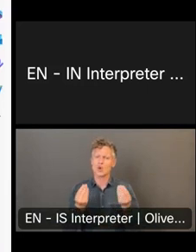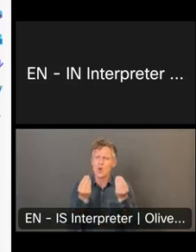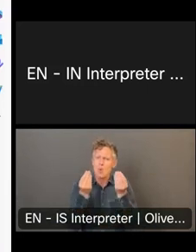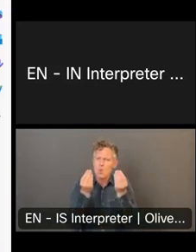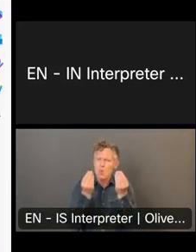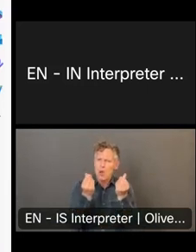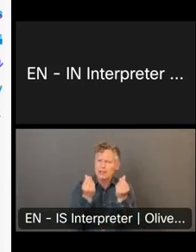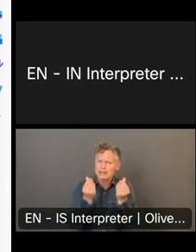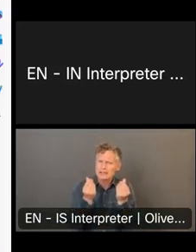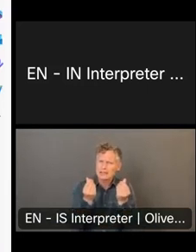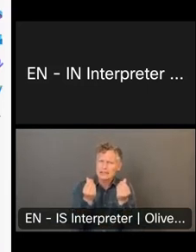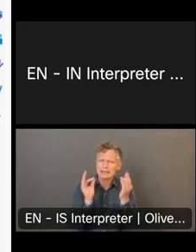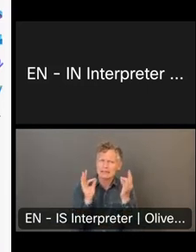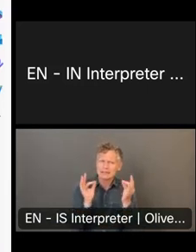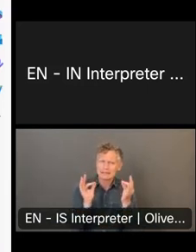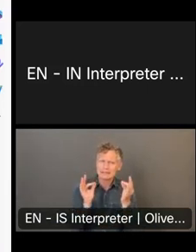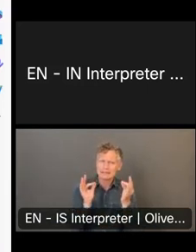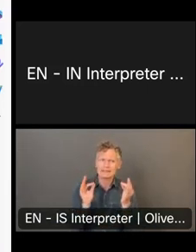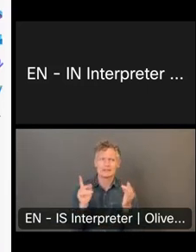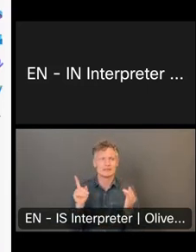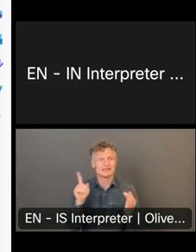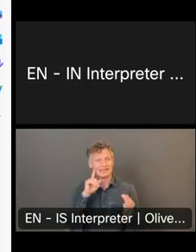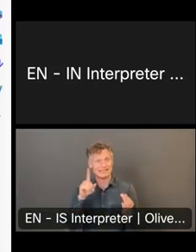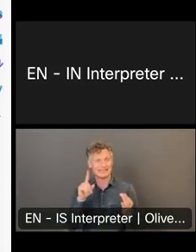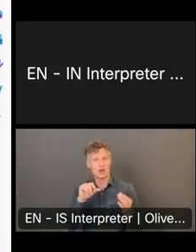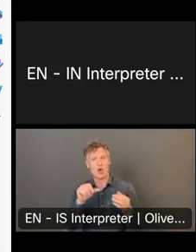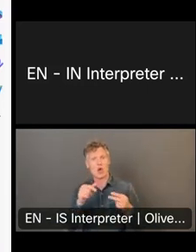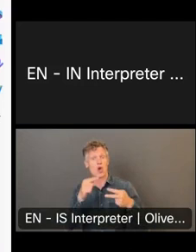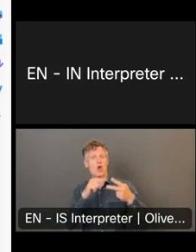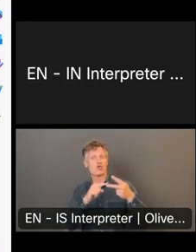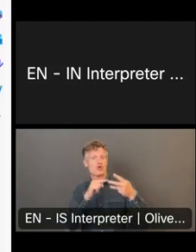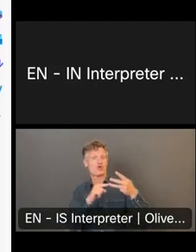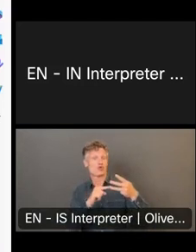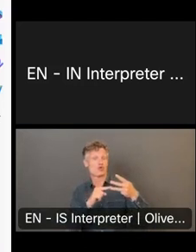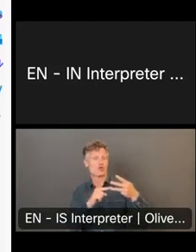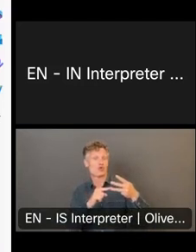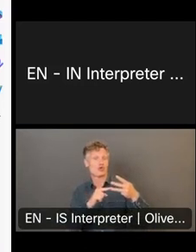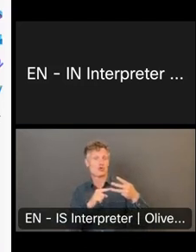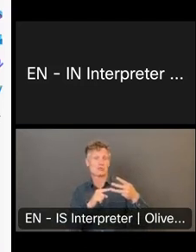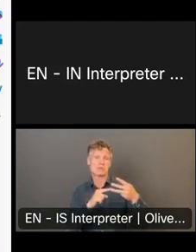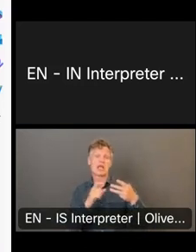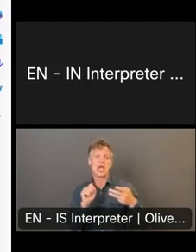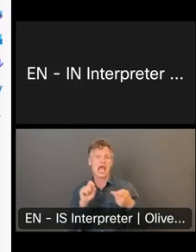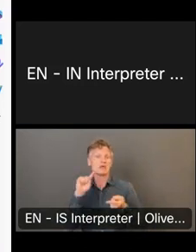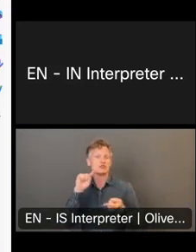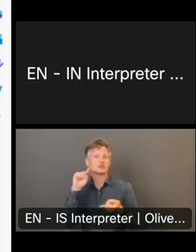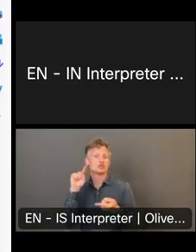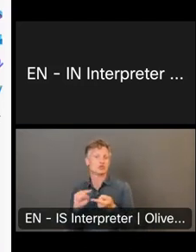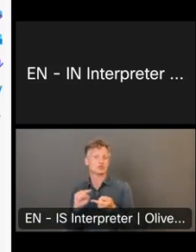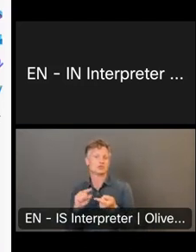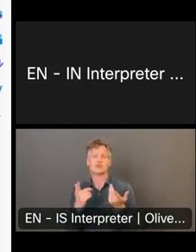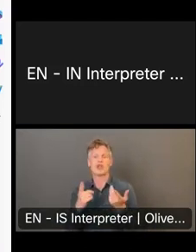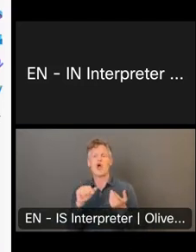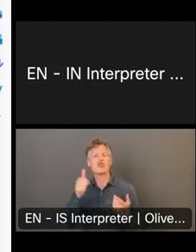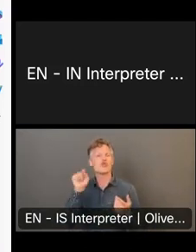unreducible. I take the other maxims and submaxims to be reducible into basically two bags.